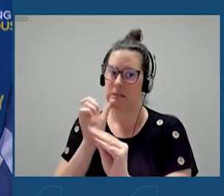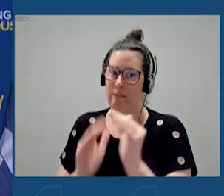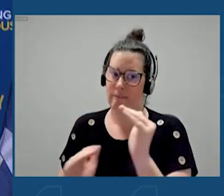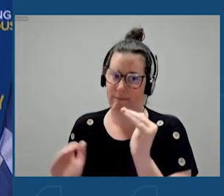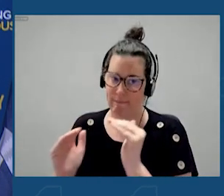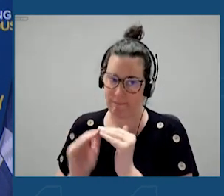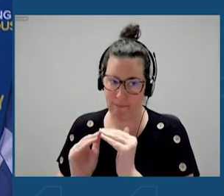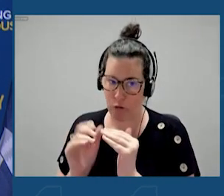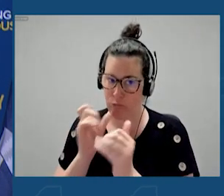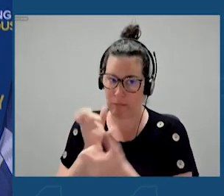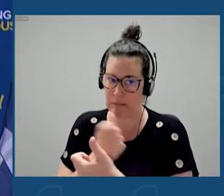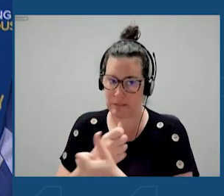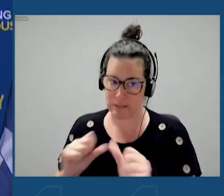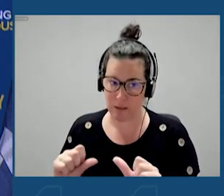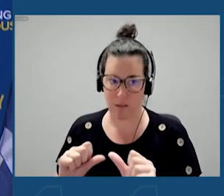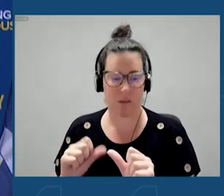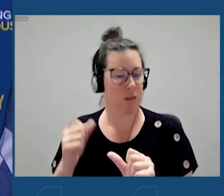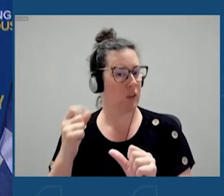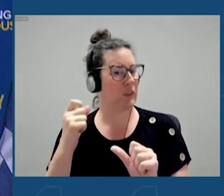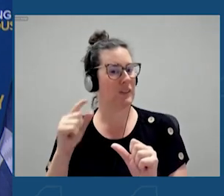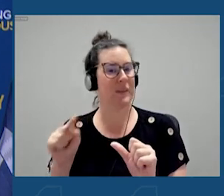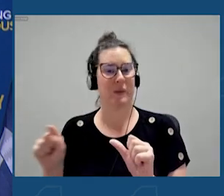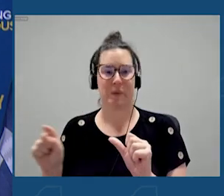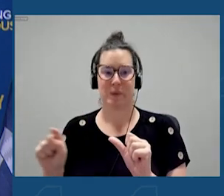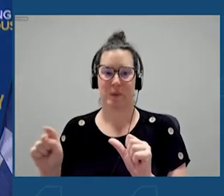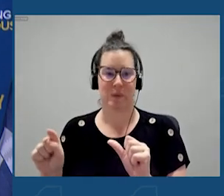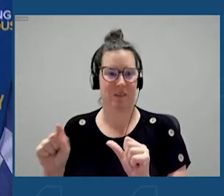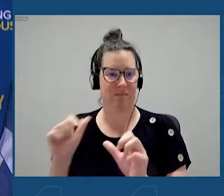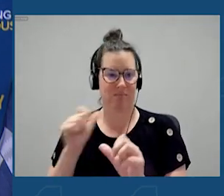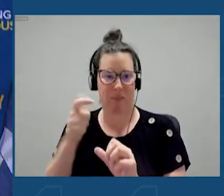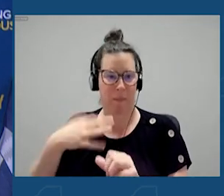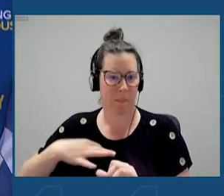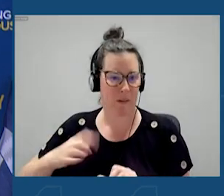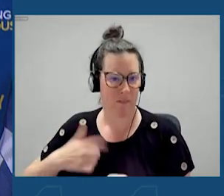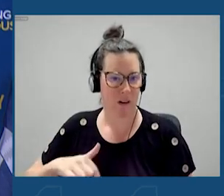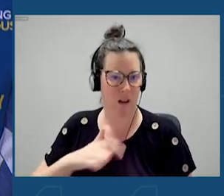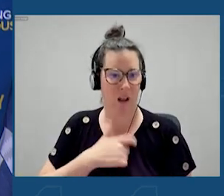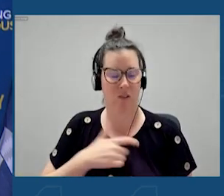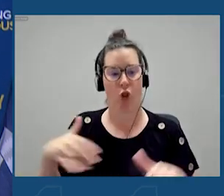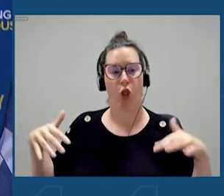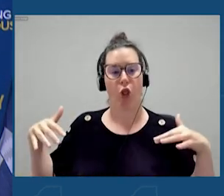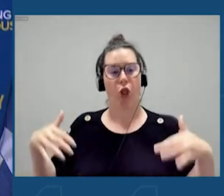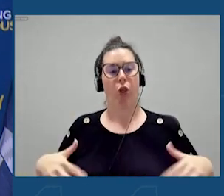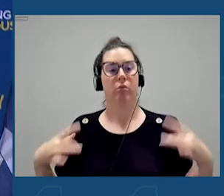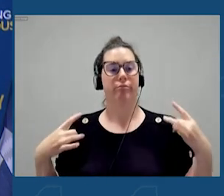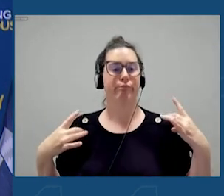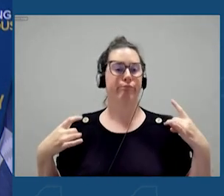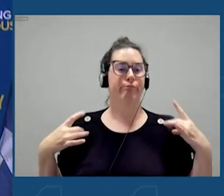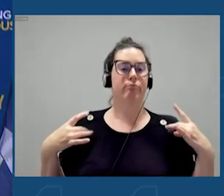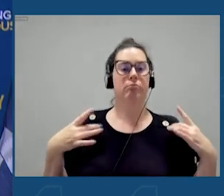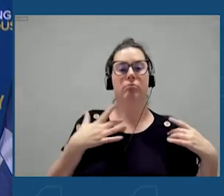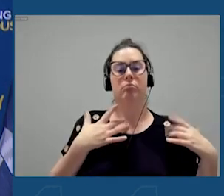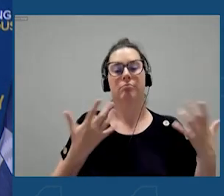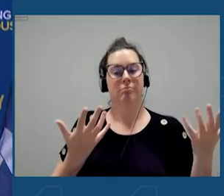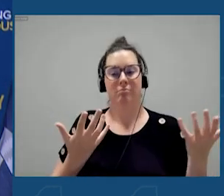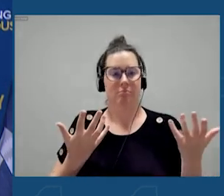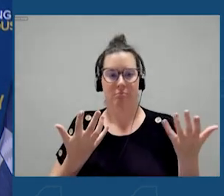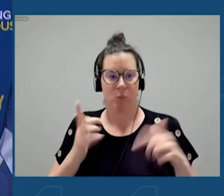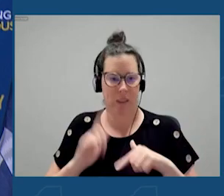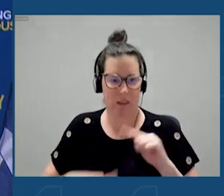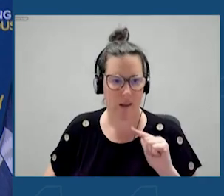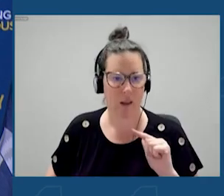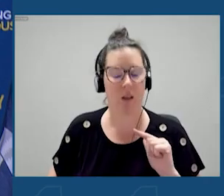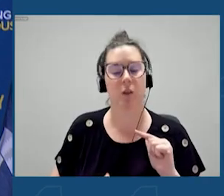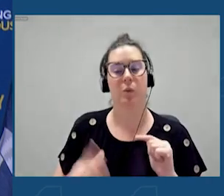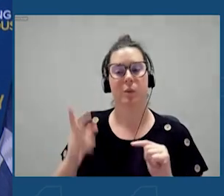and unsafe, they're also unjust. And doing nothing about this was not an option. We saw the proliferation, we saw the arrogance